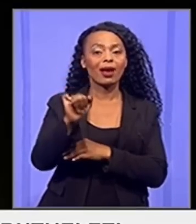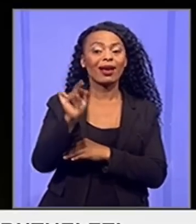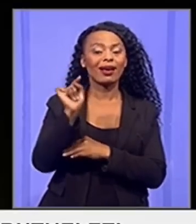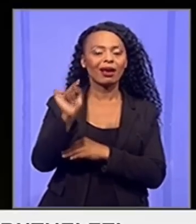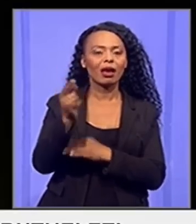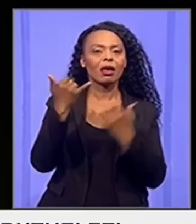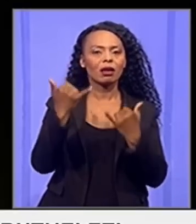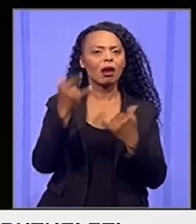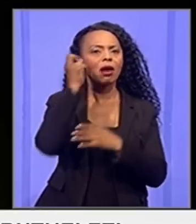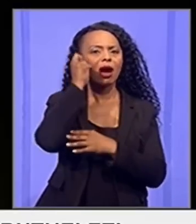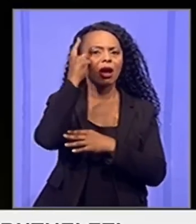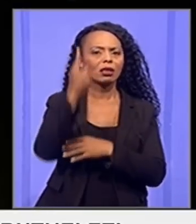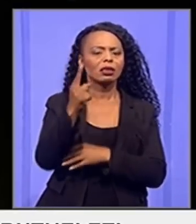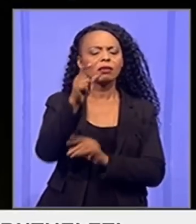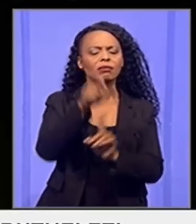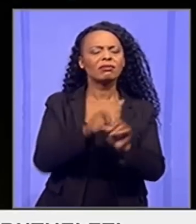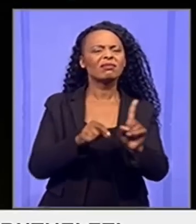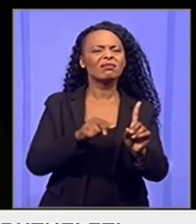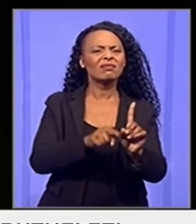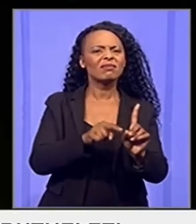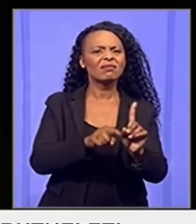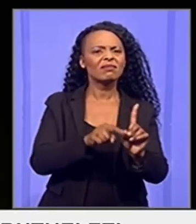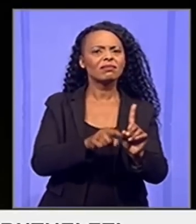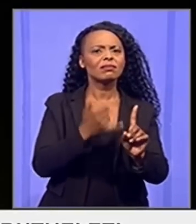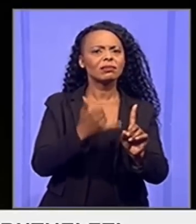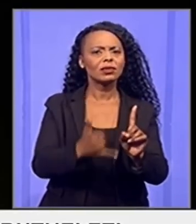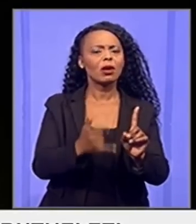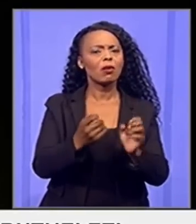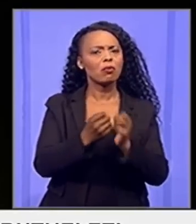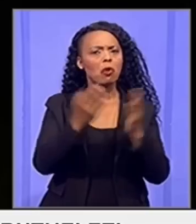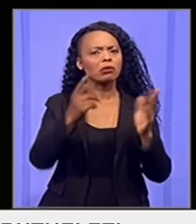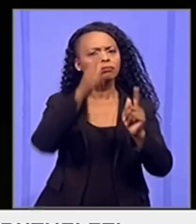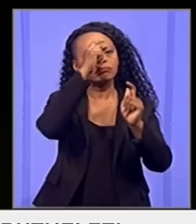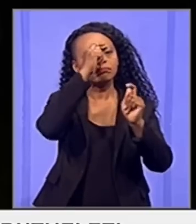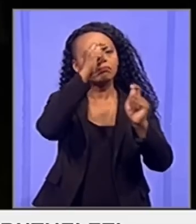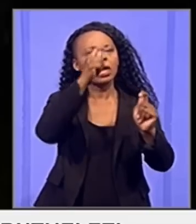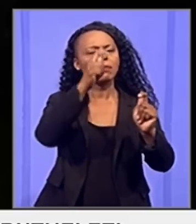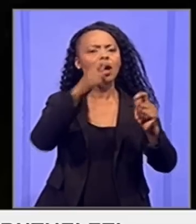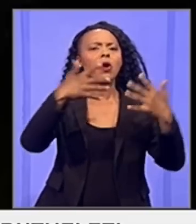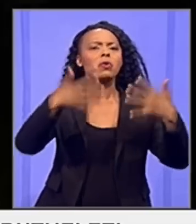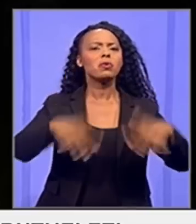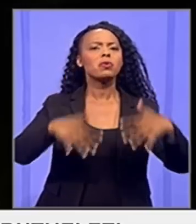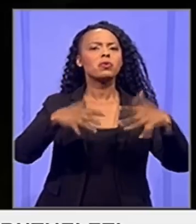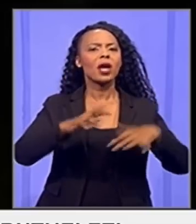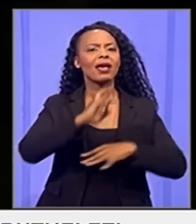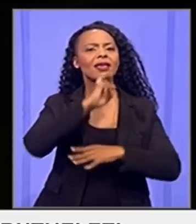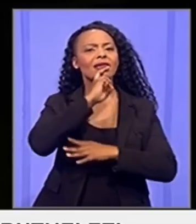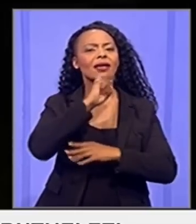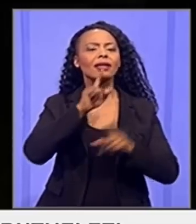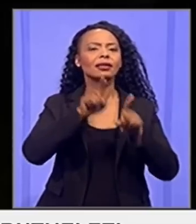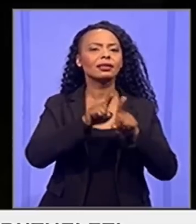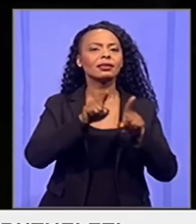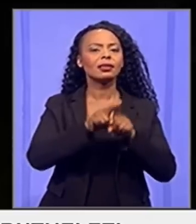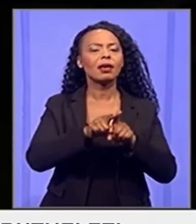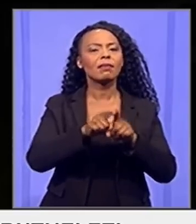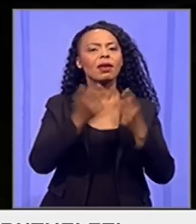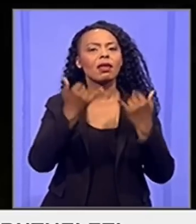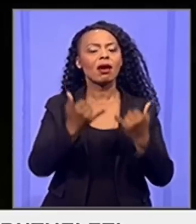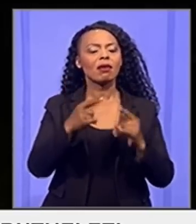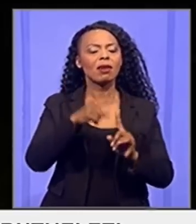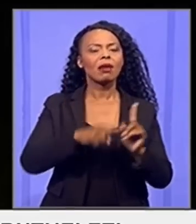a tlhaloganya gore e ne le motho e leng gore o ne a tsewa jaaka kgosi ebile a tsewa gape jaaka tona kgolo ya mono mo